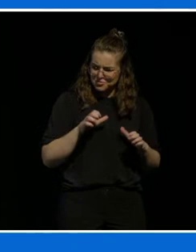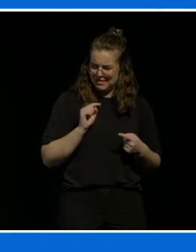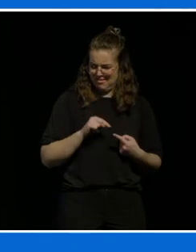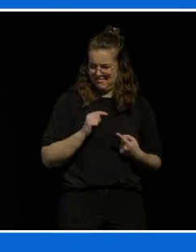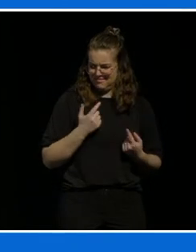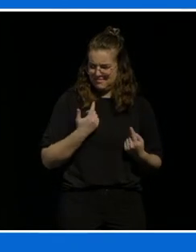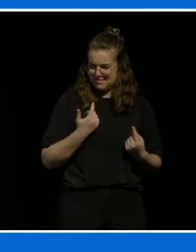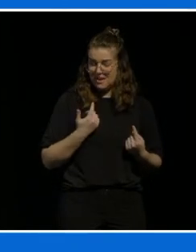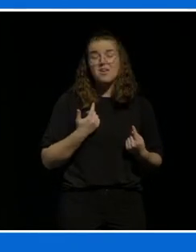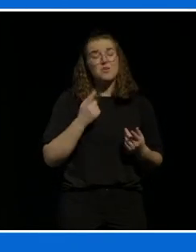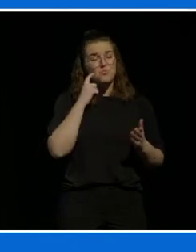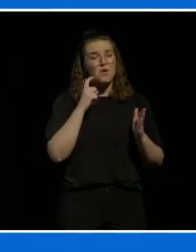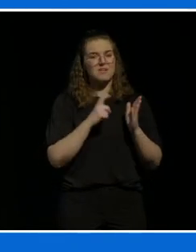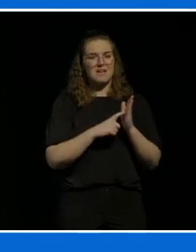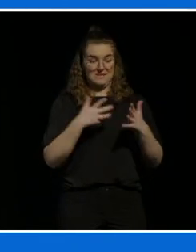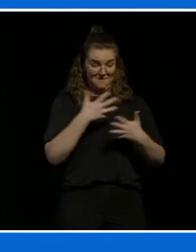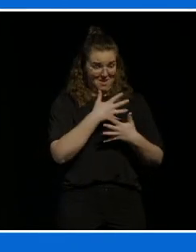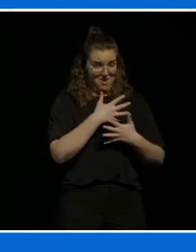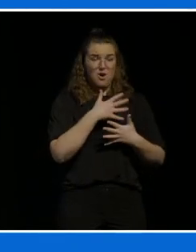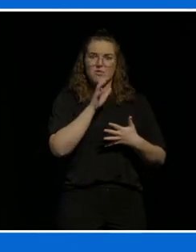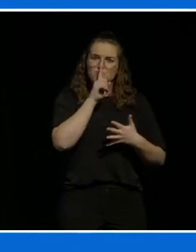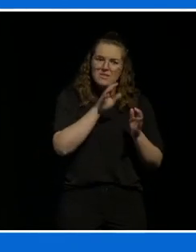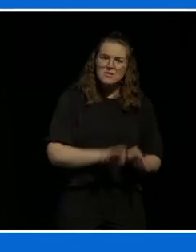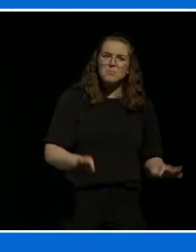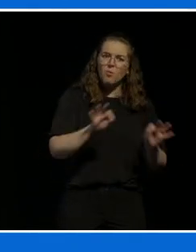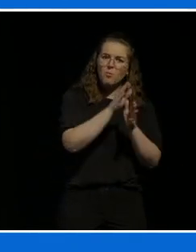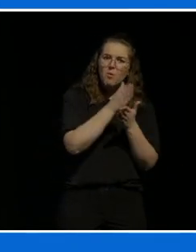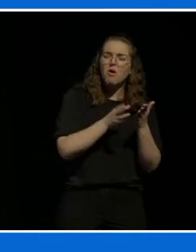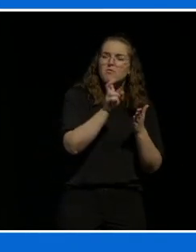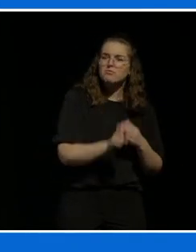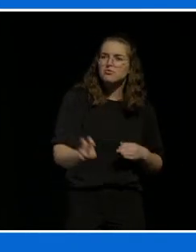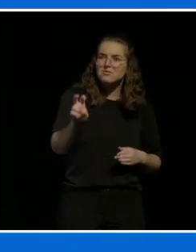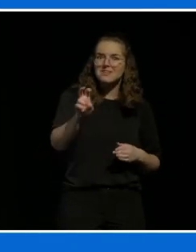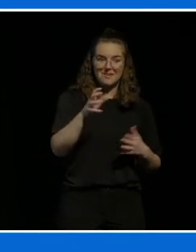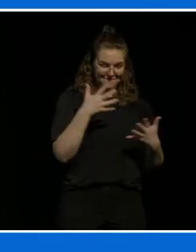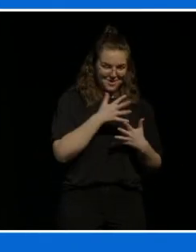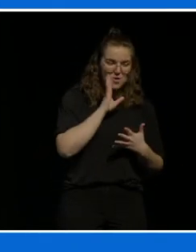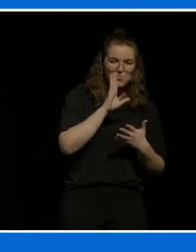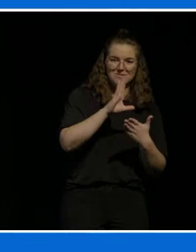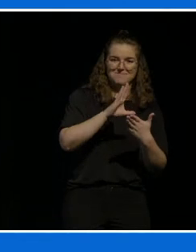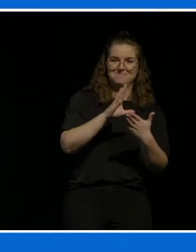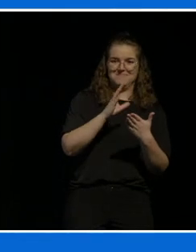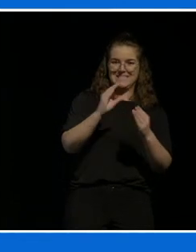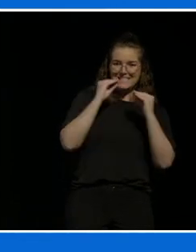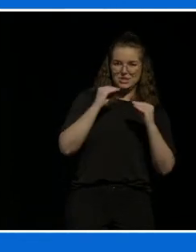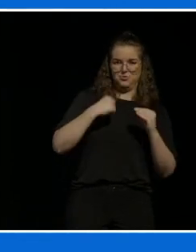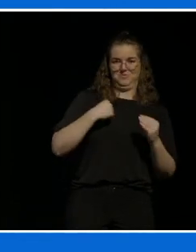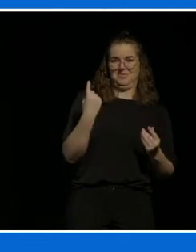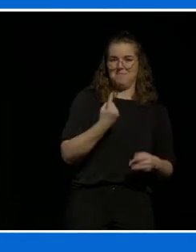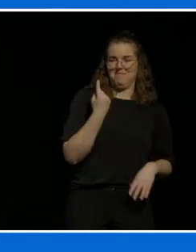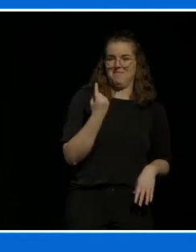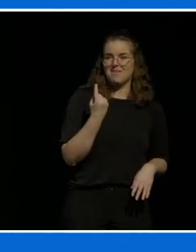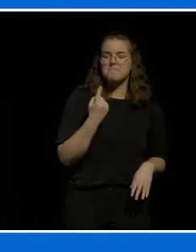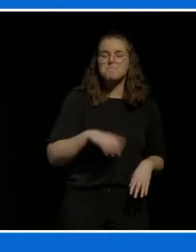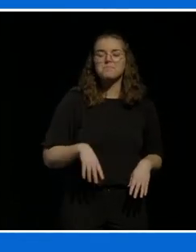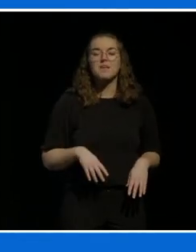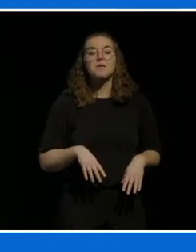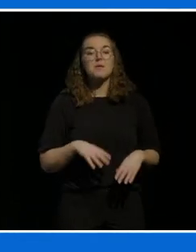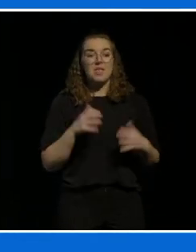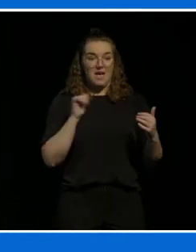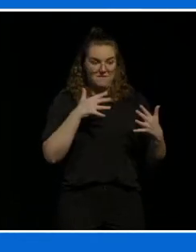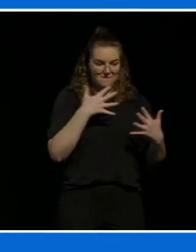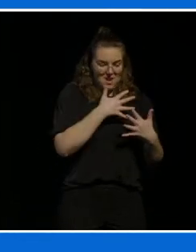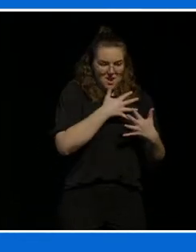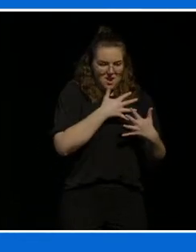recognize that fear is an important part of the journey because it teaches you something and it shows that you care. But I think moving past that